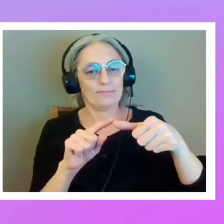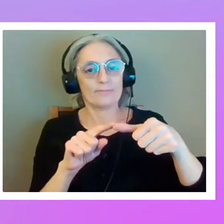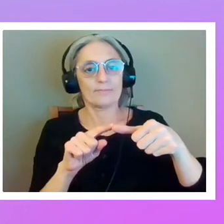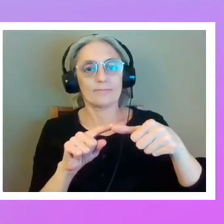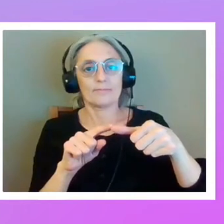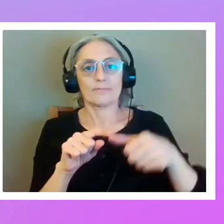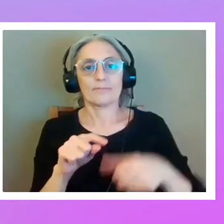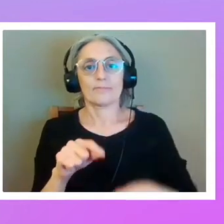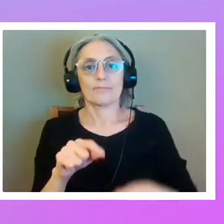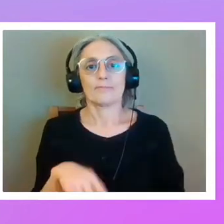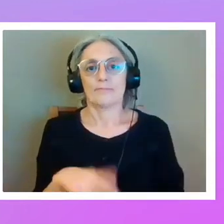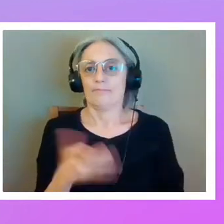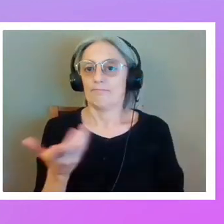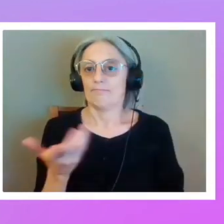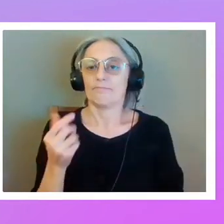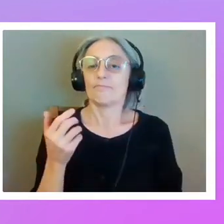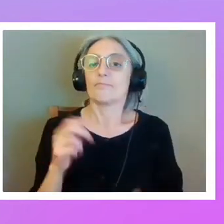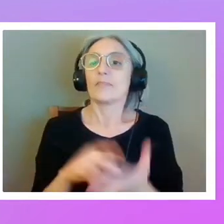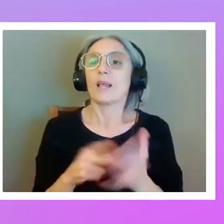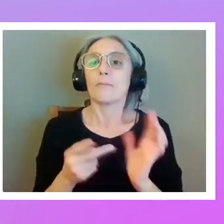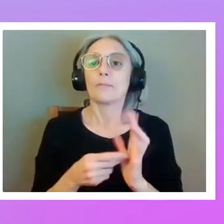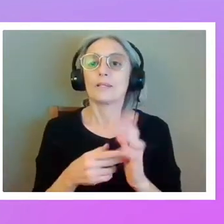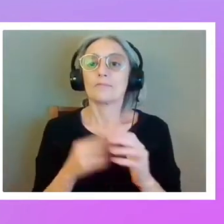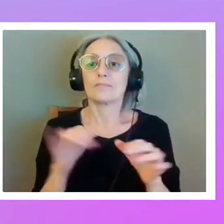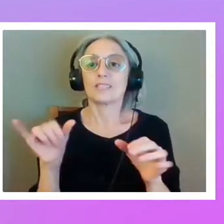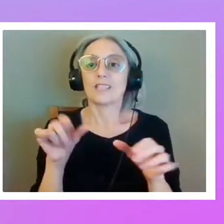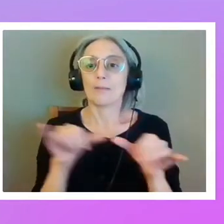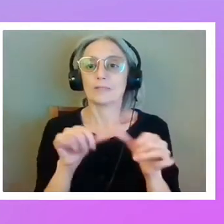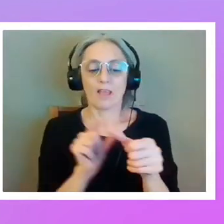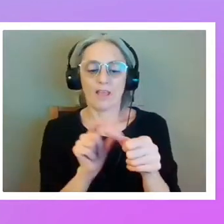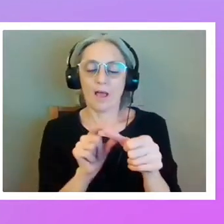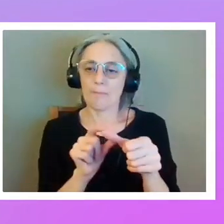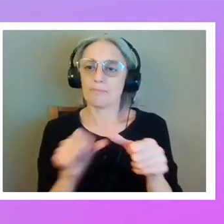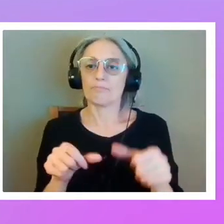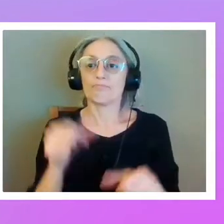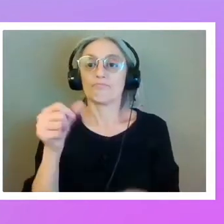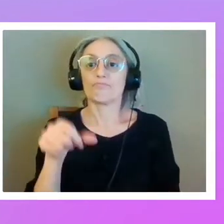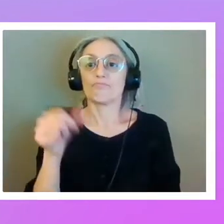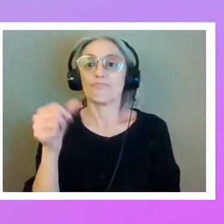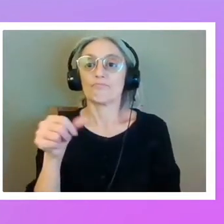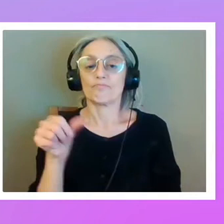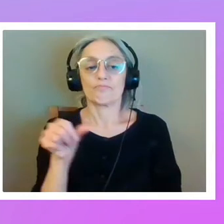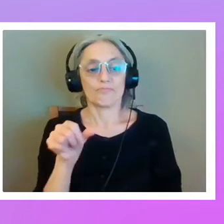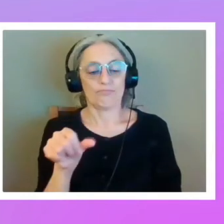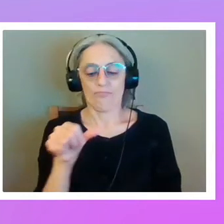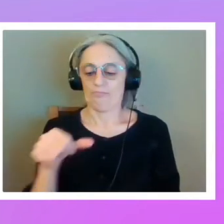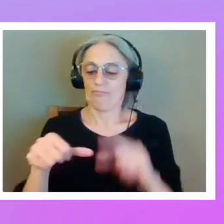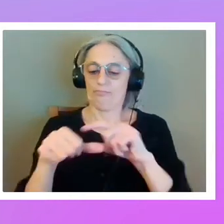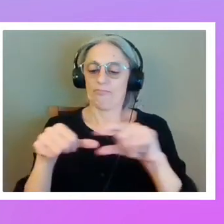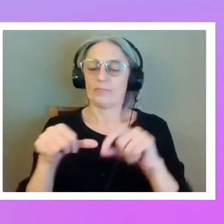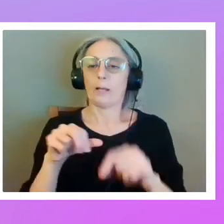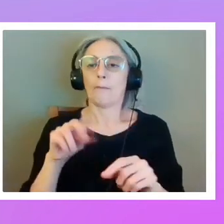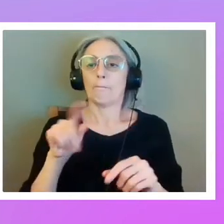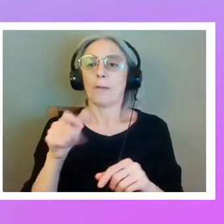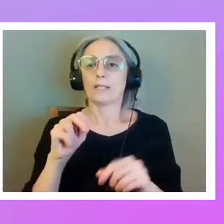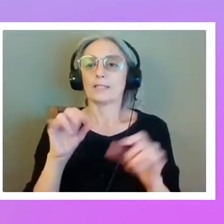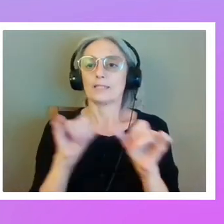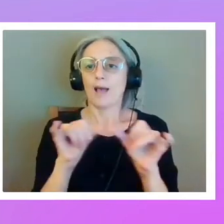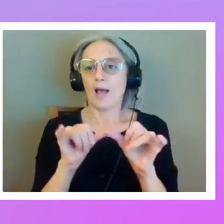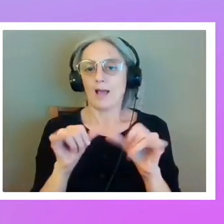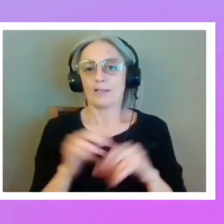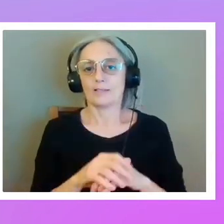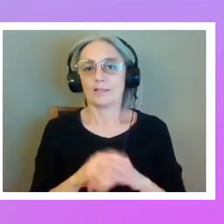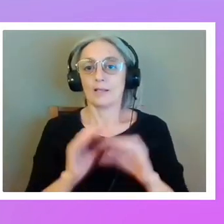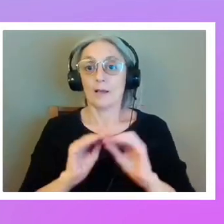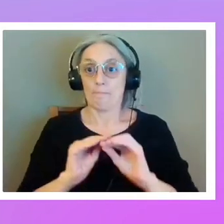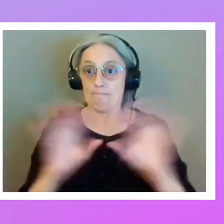thumb. That's what you want. You want the size of your thumb. Your buttons need to be bold and stand out. You do not want a